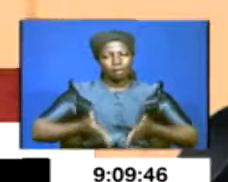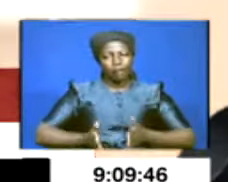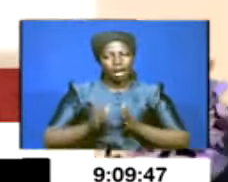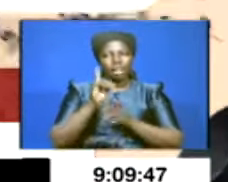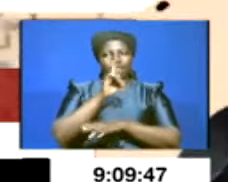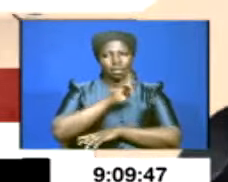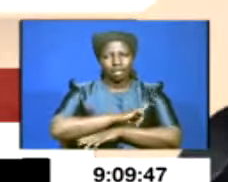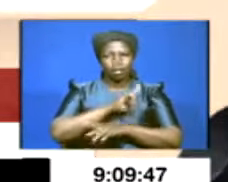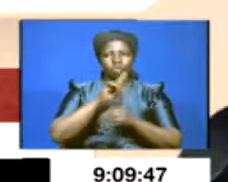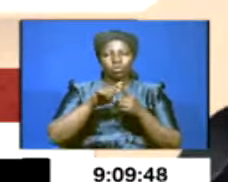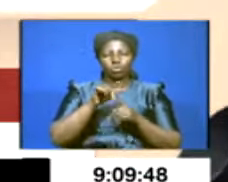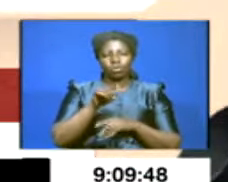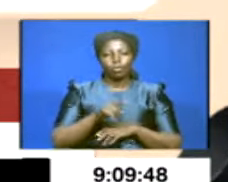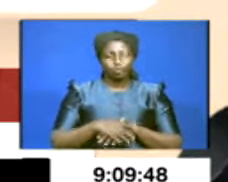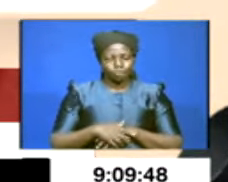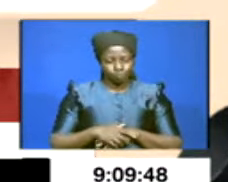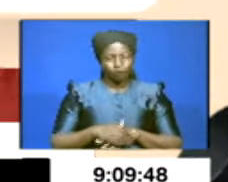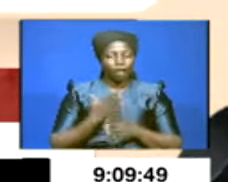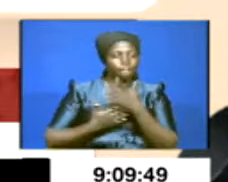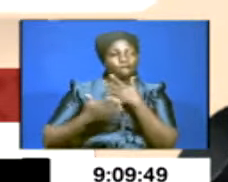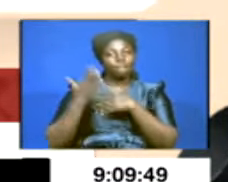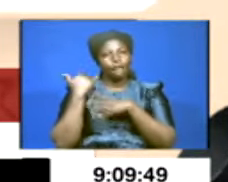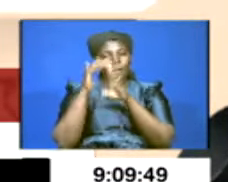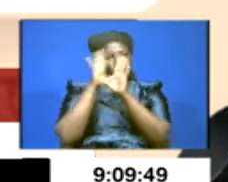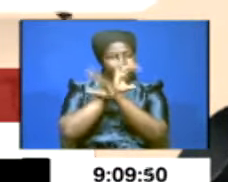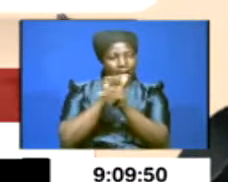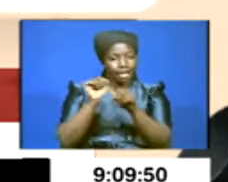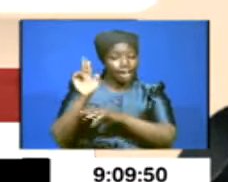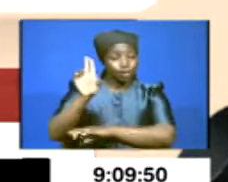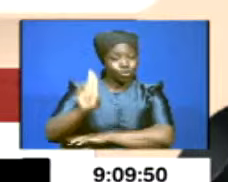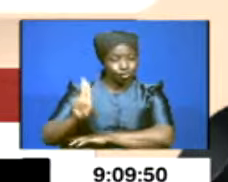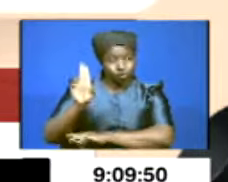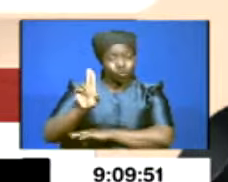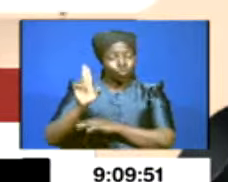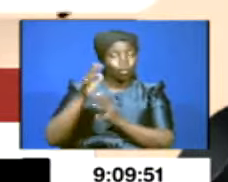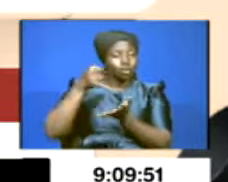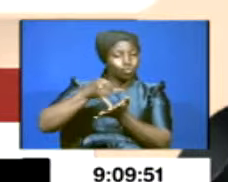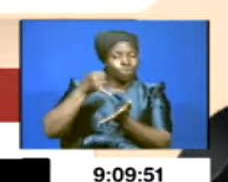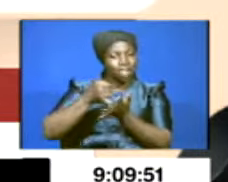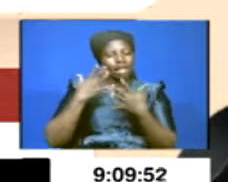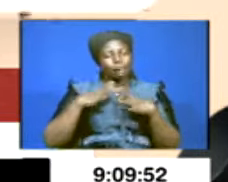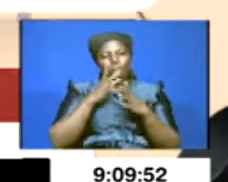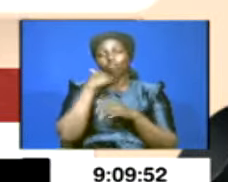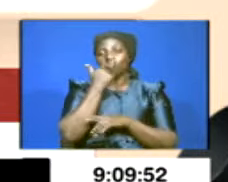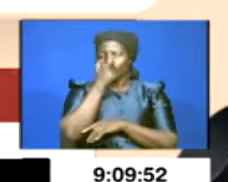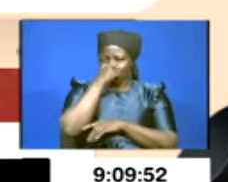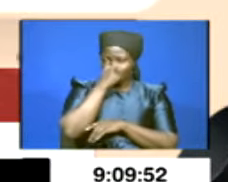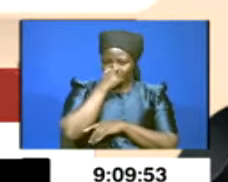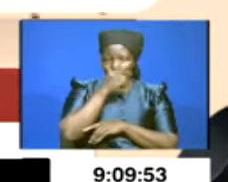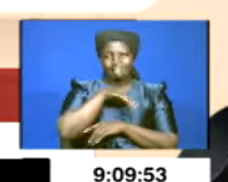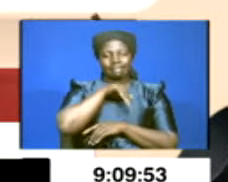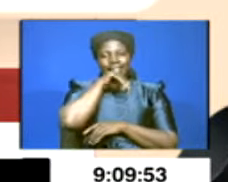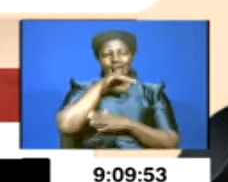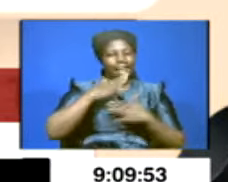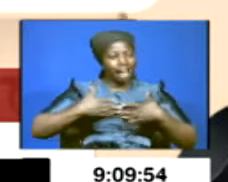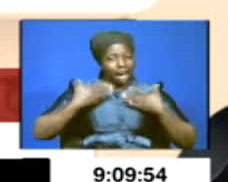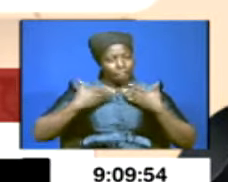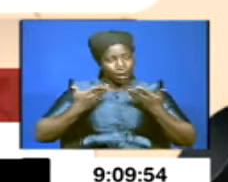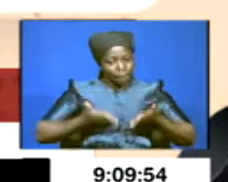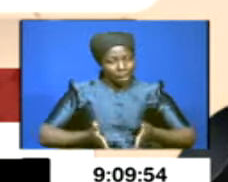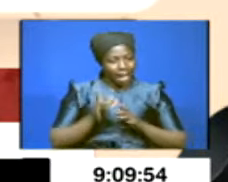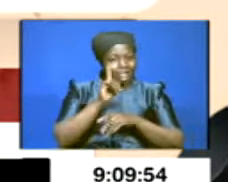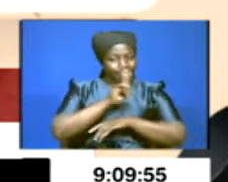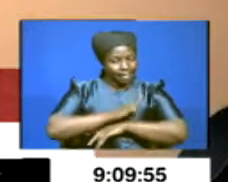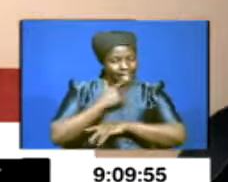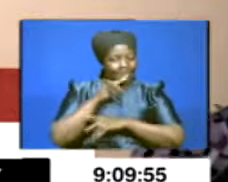Karibu sana. Former President Uhuru Kenyatta is among those who wished Odinga a happy birthday, terming him a friend